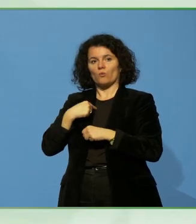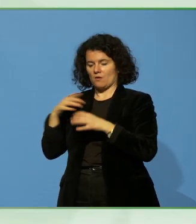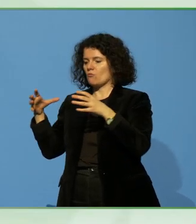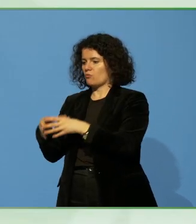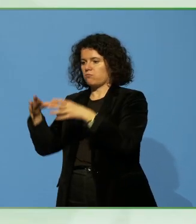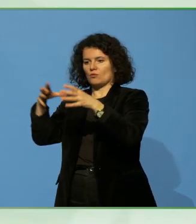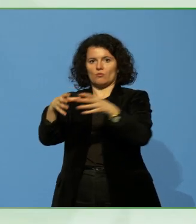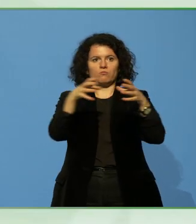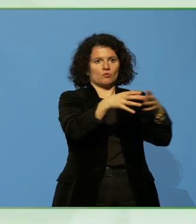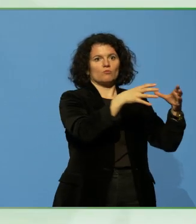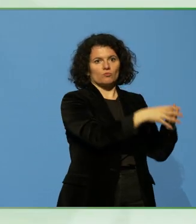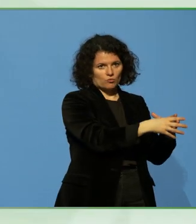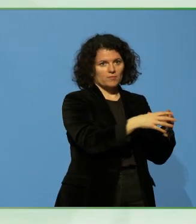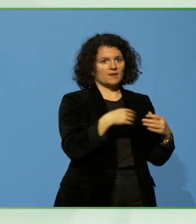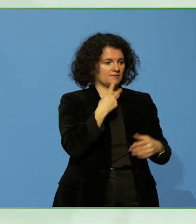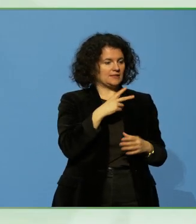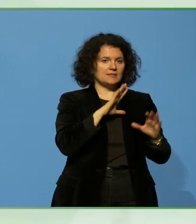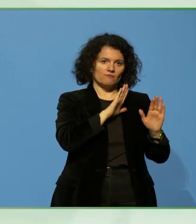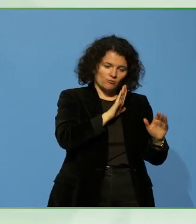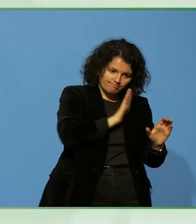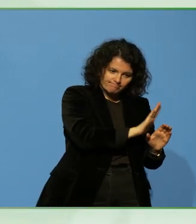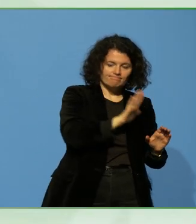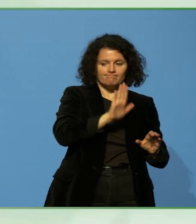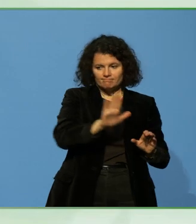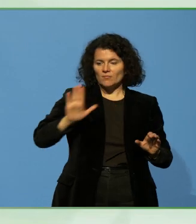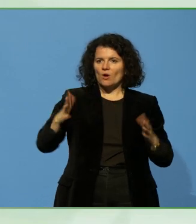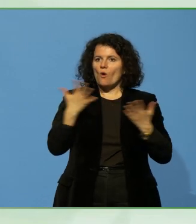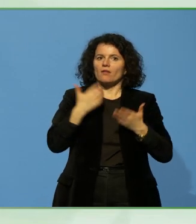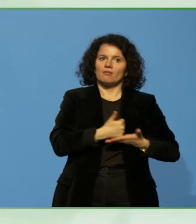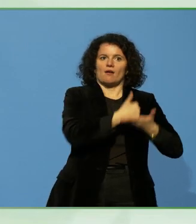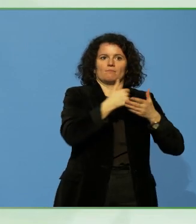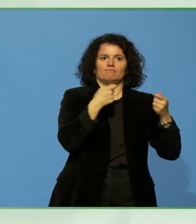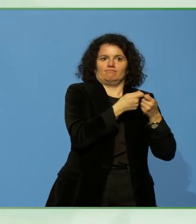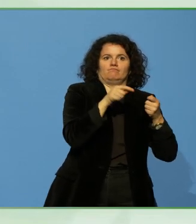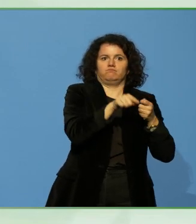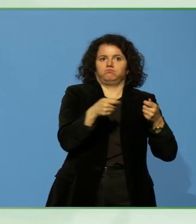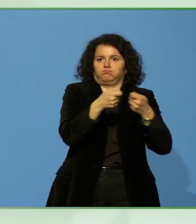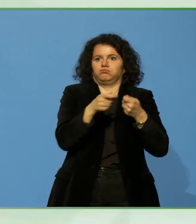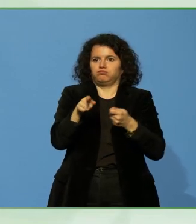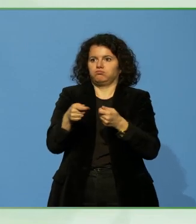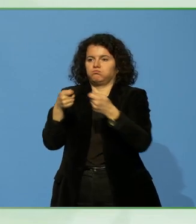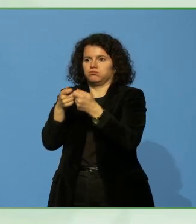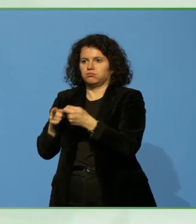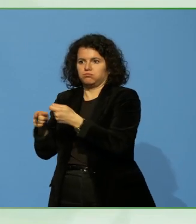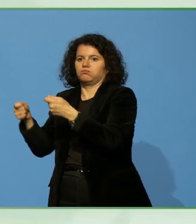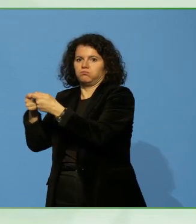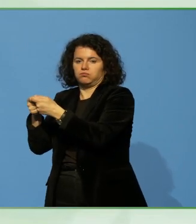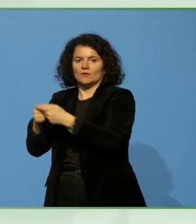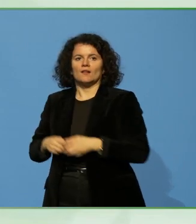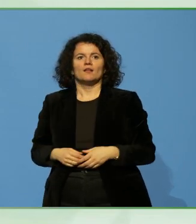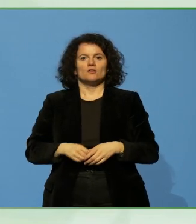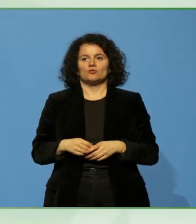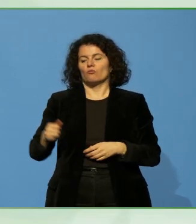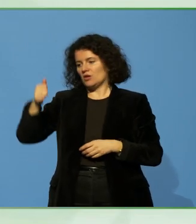are the things that could help. As said, we are currently moving from, okay, what are the requirements to how are we really going to do that?